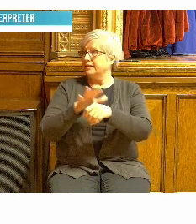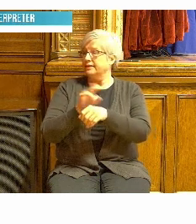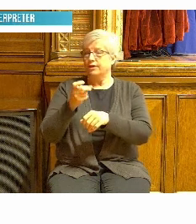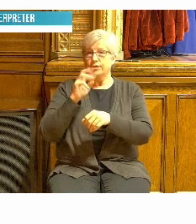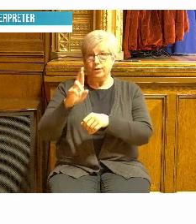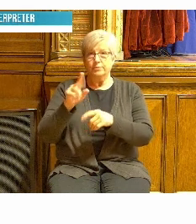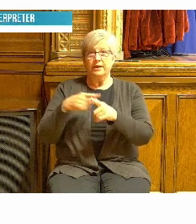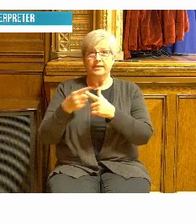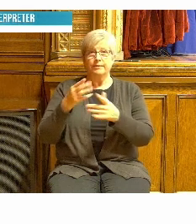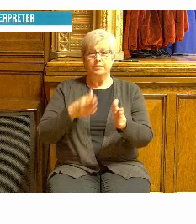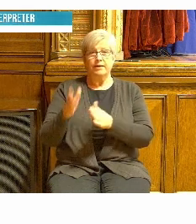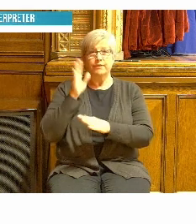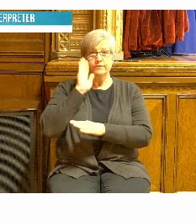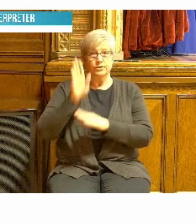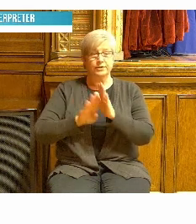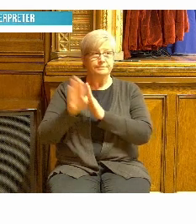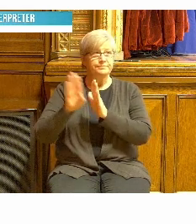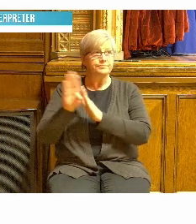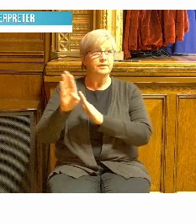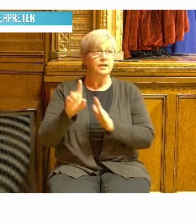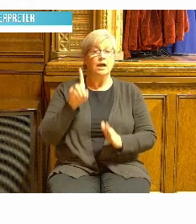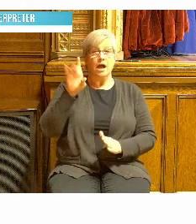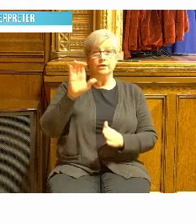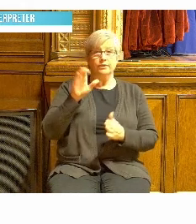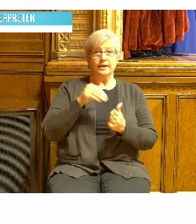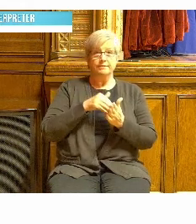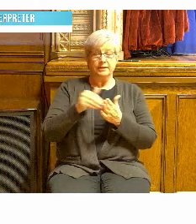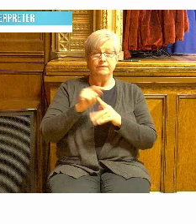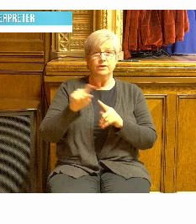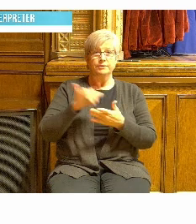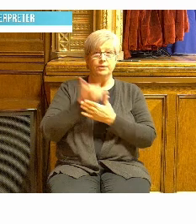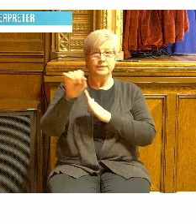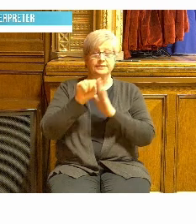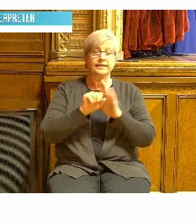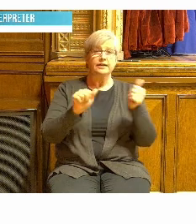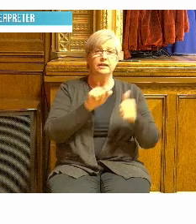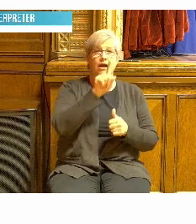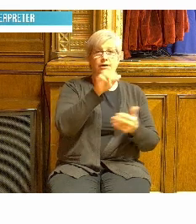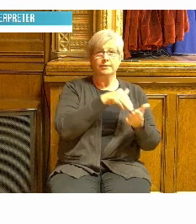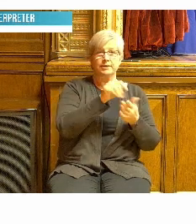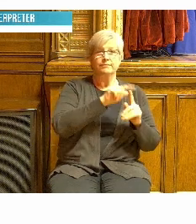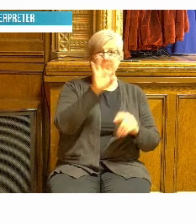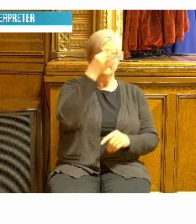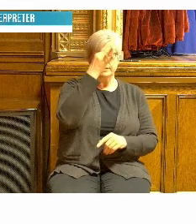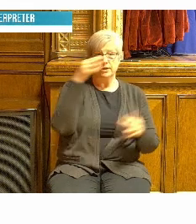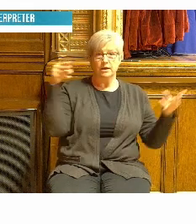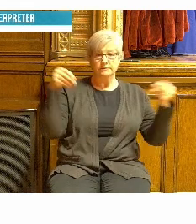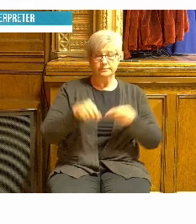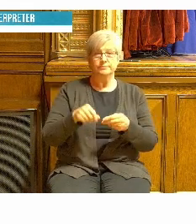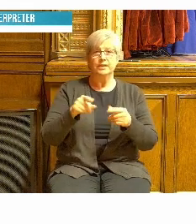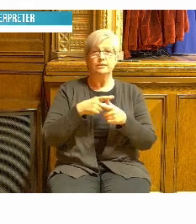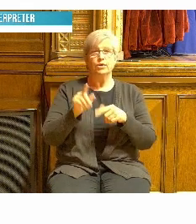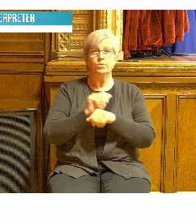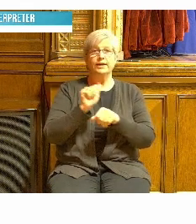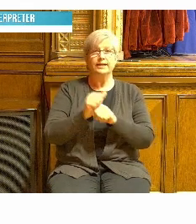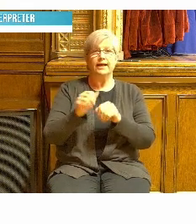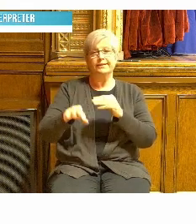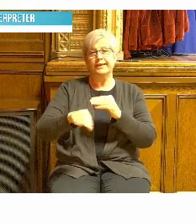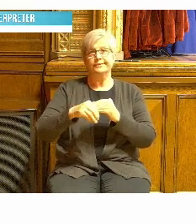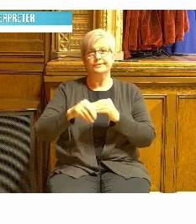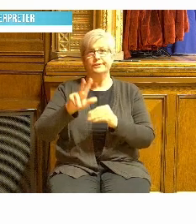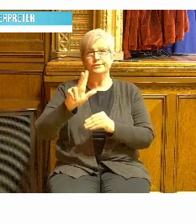development. We secured $100 million from the state of New York, another $100 million from the federal government, and we're working on the